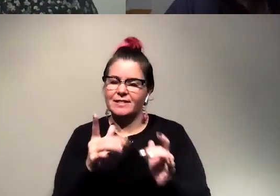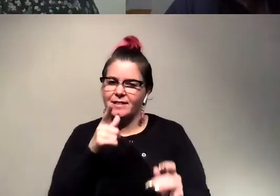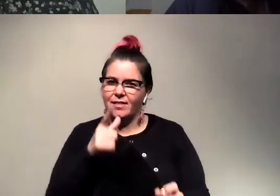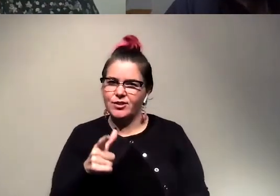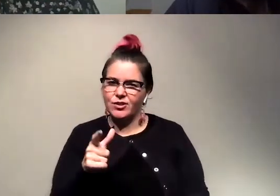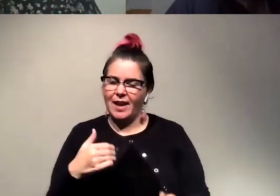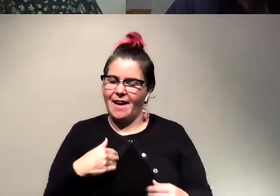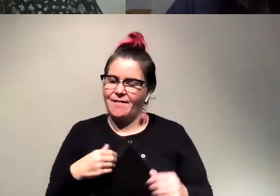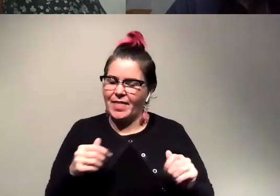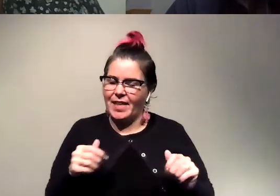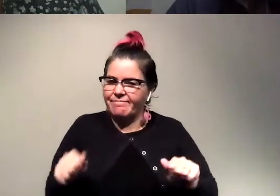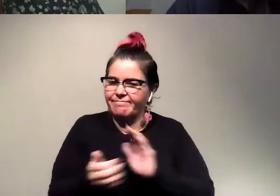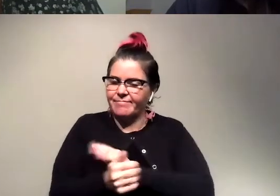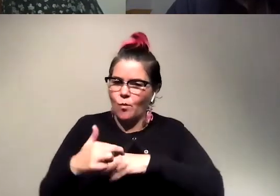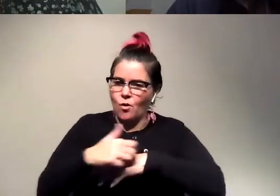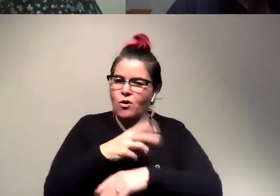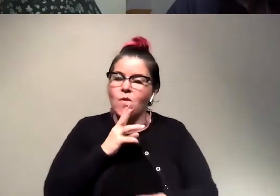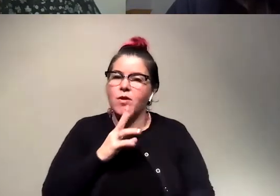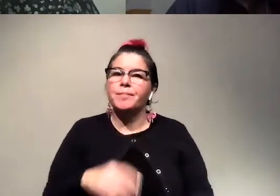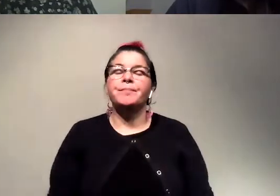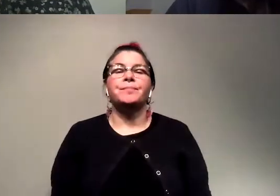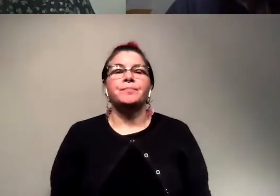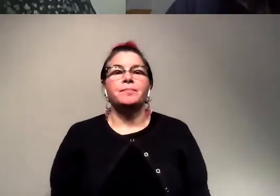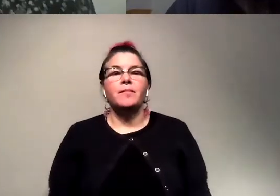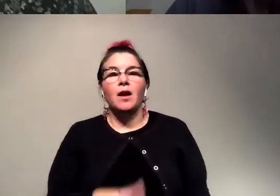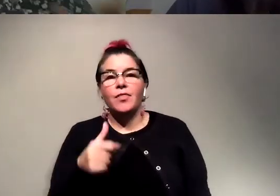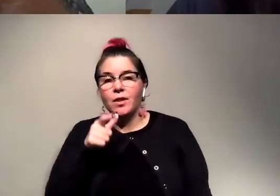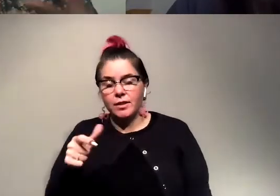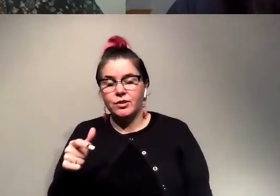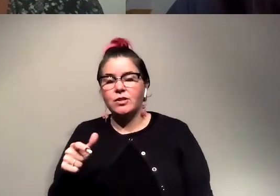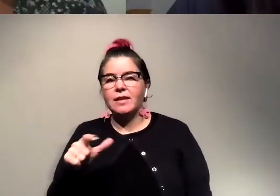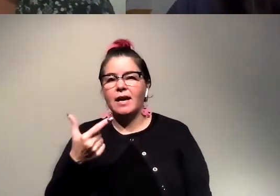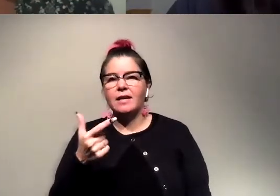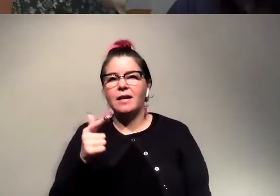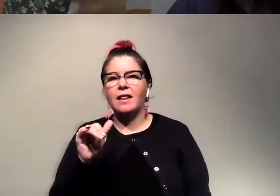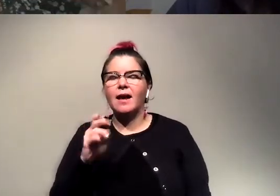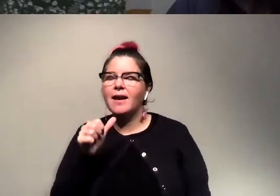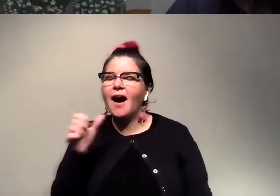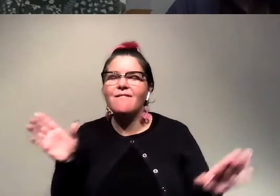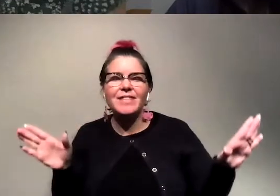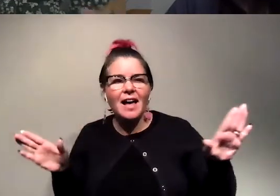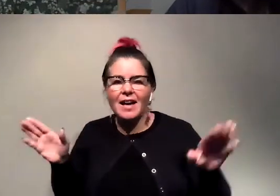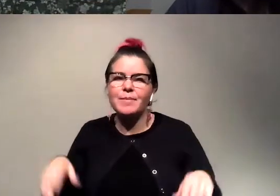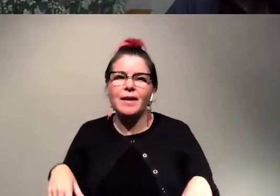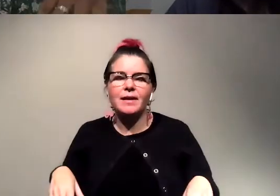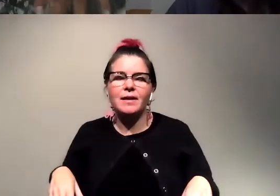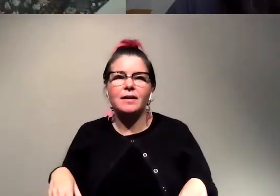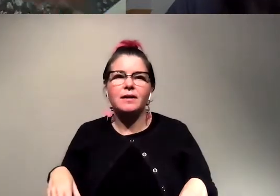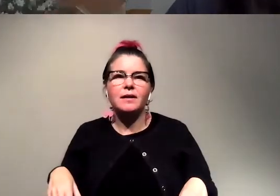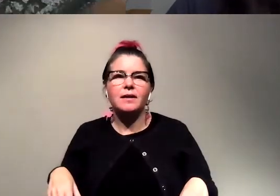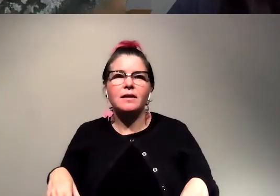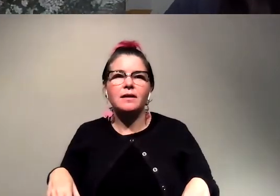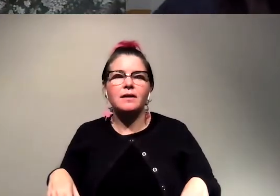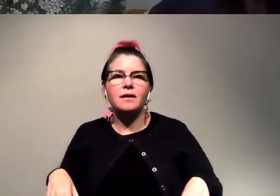ability. There are lizards that are capable of gliding. It's not flying per se, but they do have these